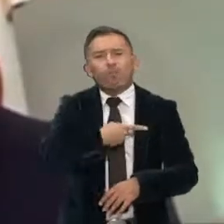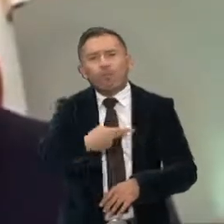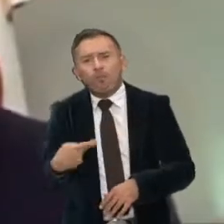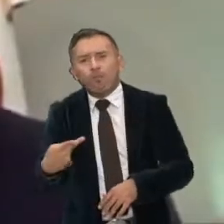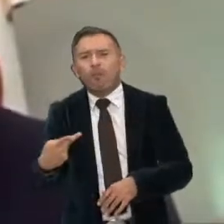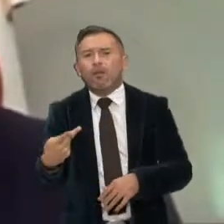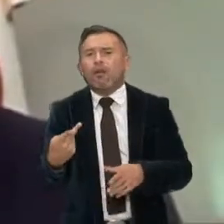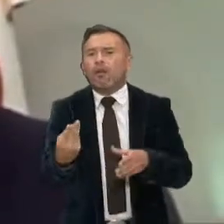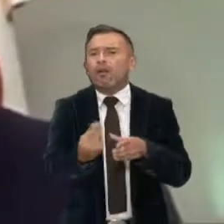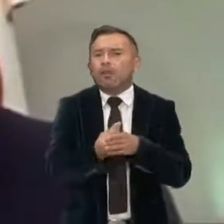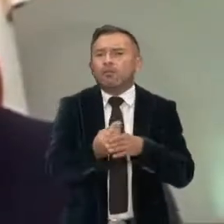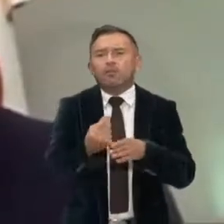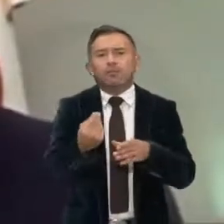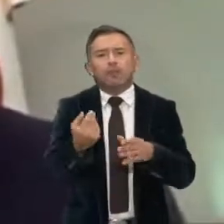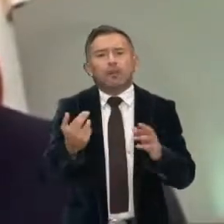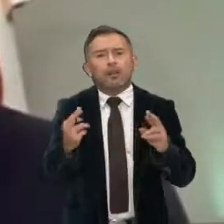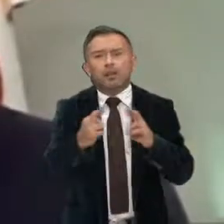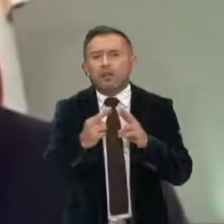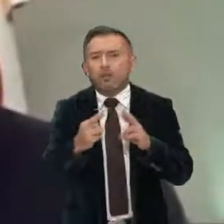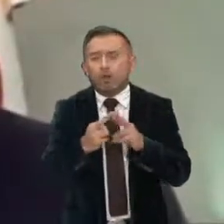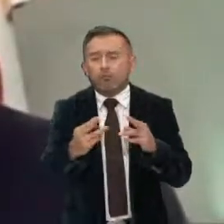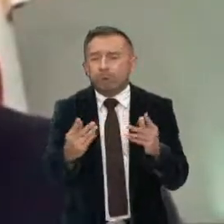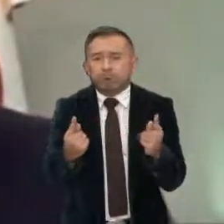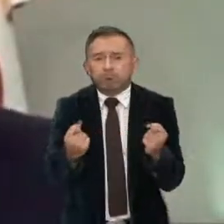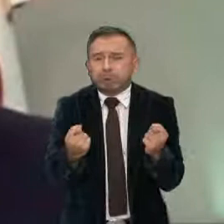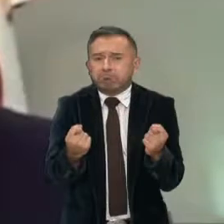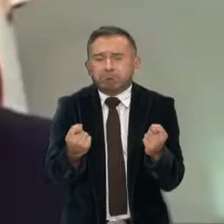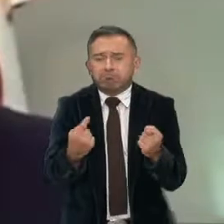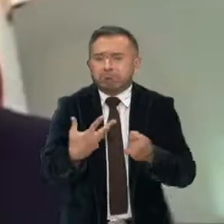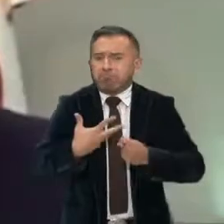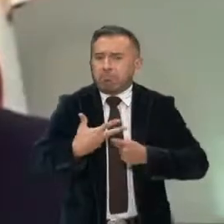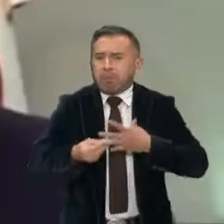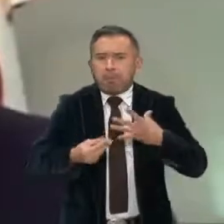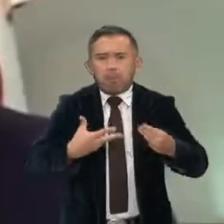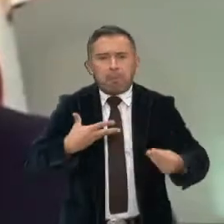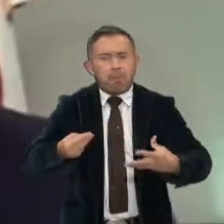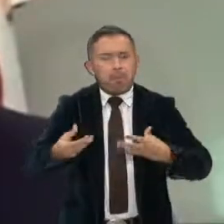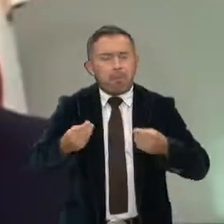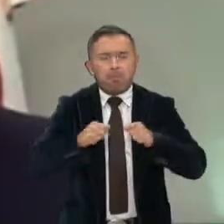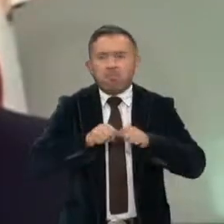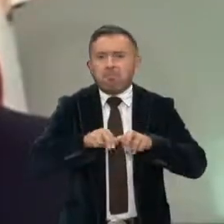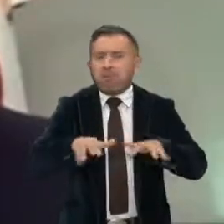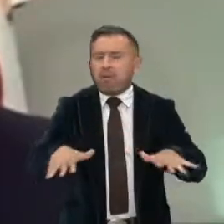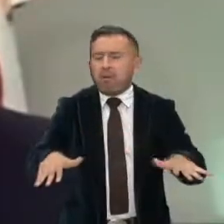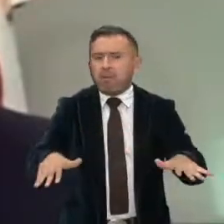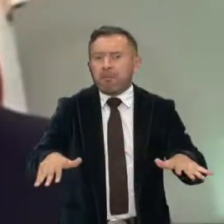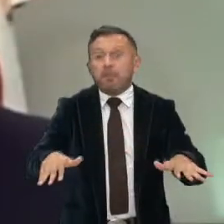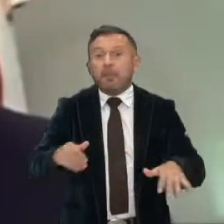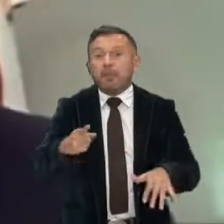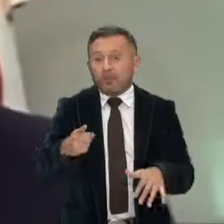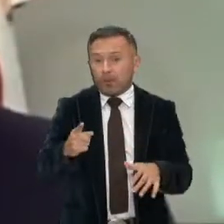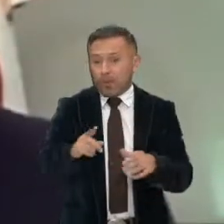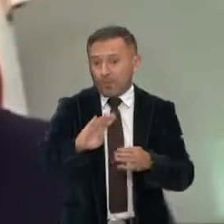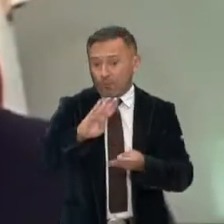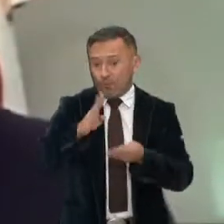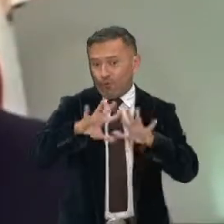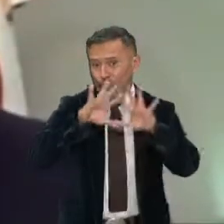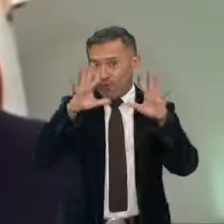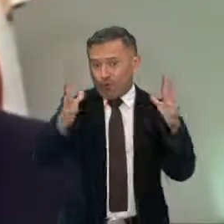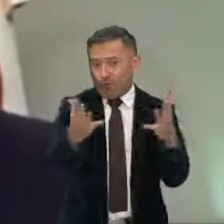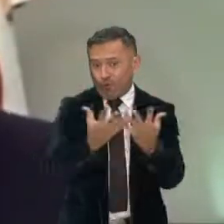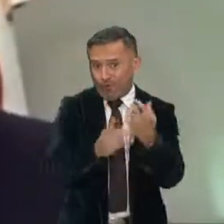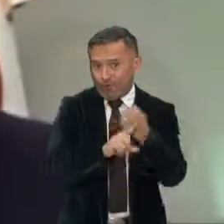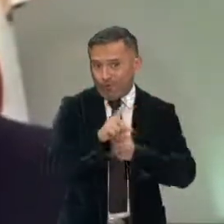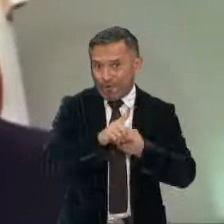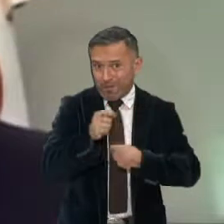social status, economic status, religion, and before a global issue, the